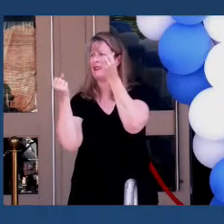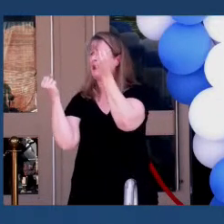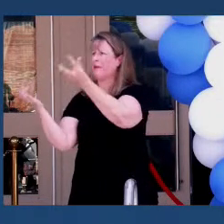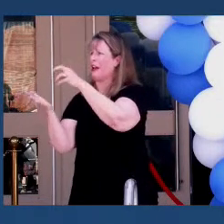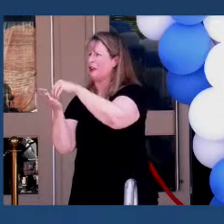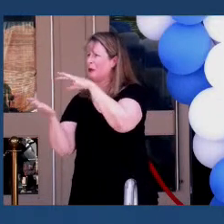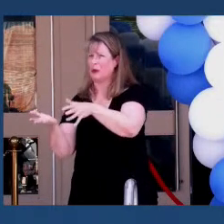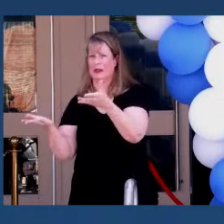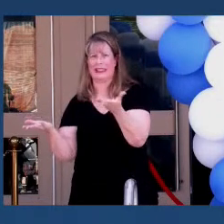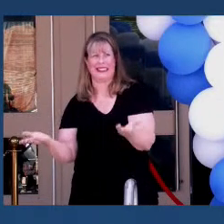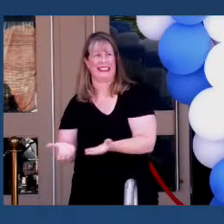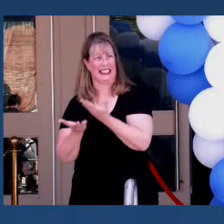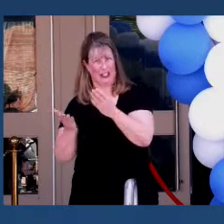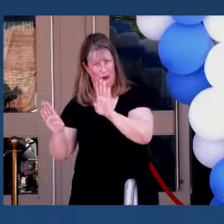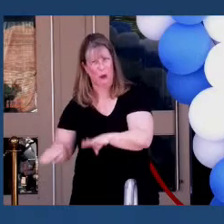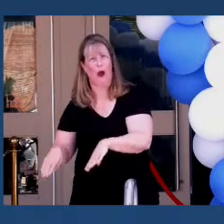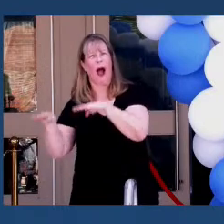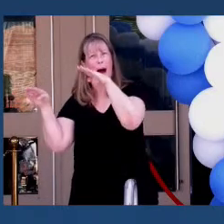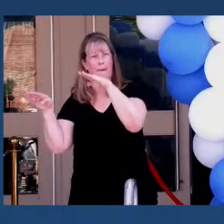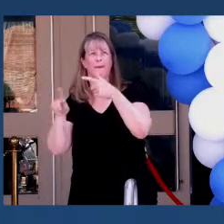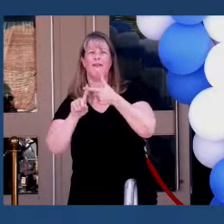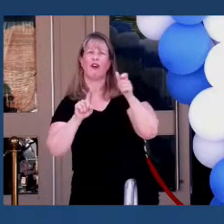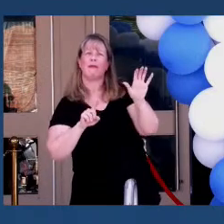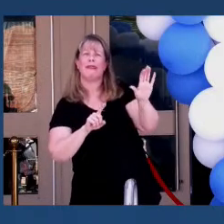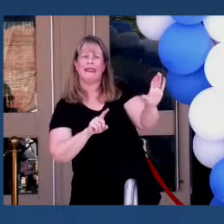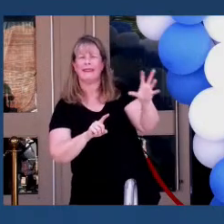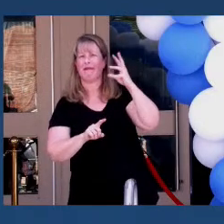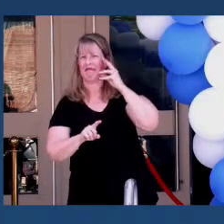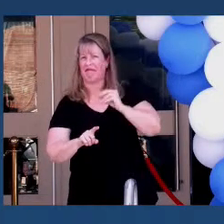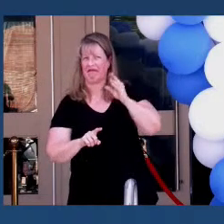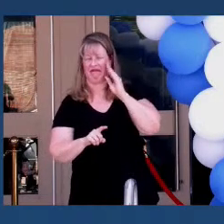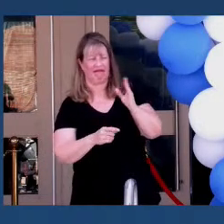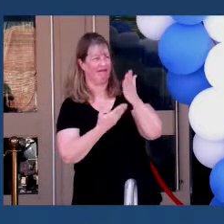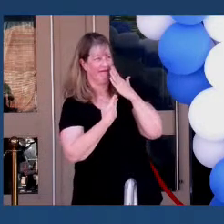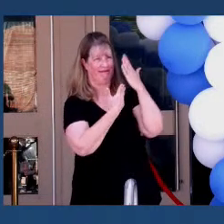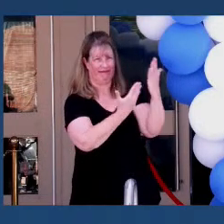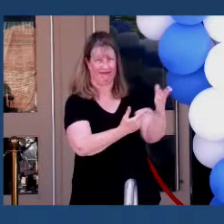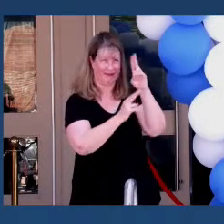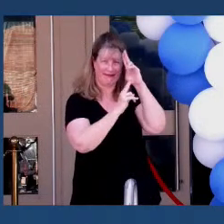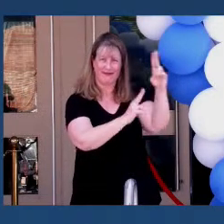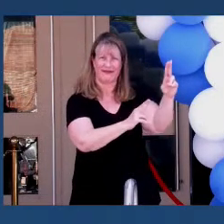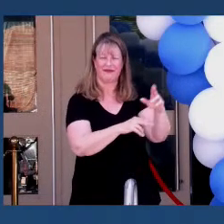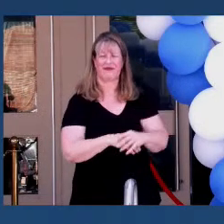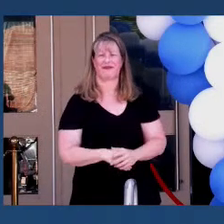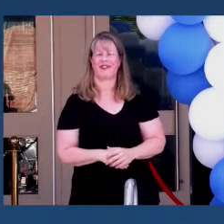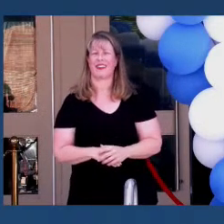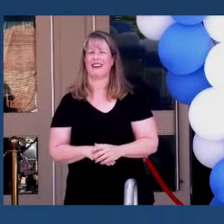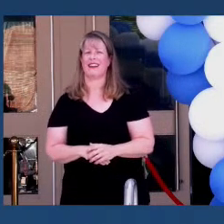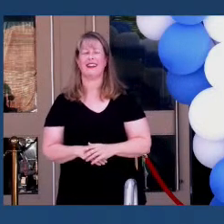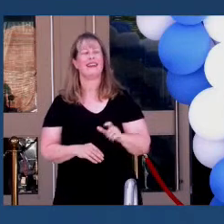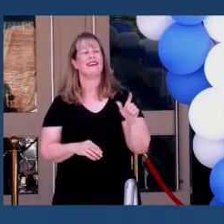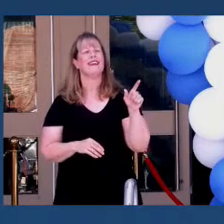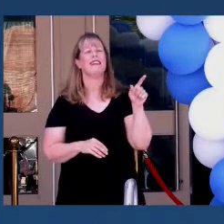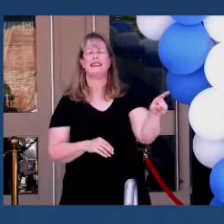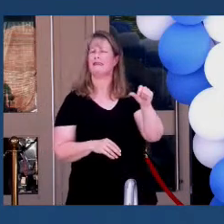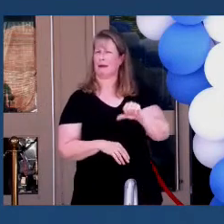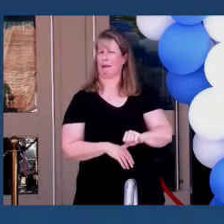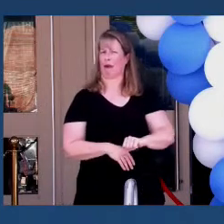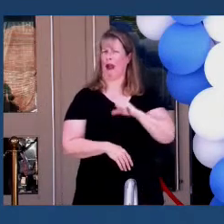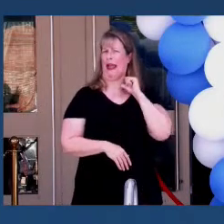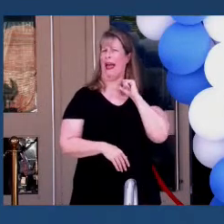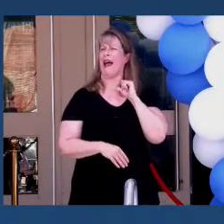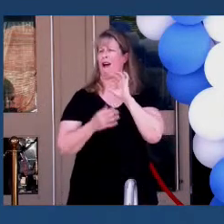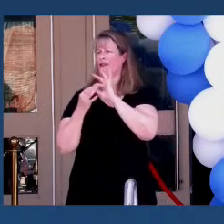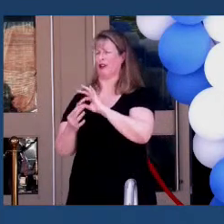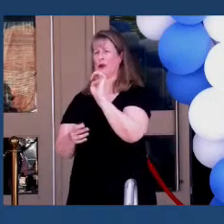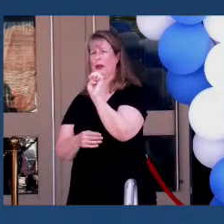east side here today, and it is a tribute to the legacy of Mr. Pritchett. Mr. Pritchett was the pride of the east side, and